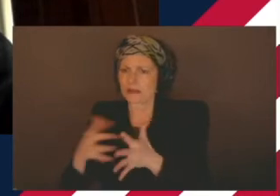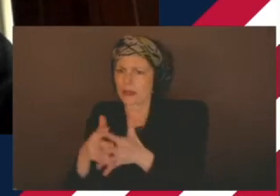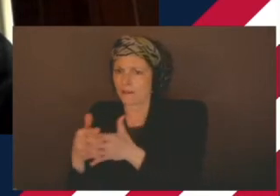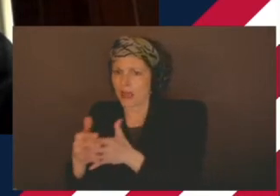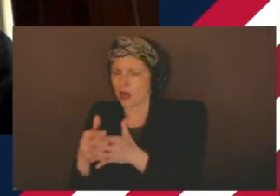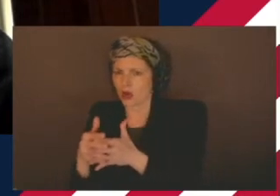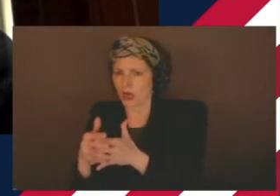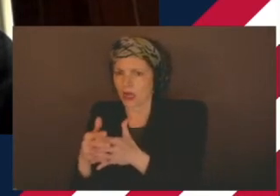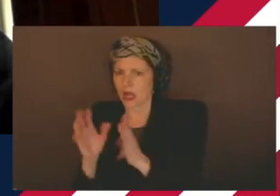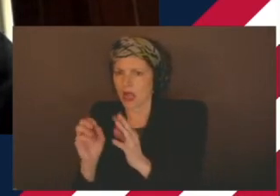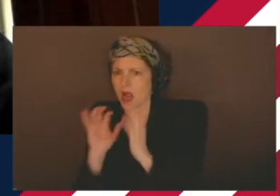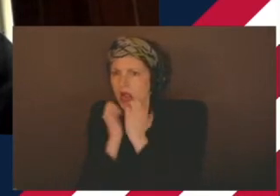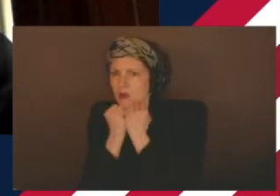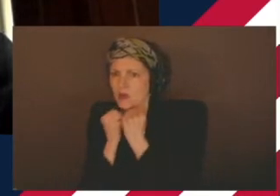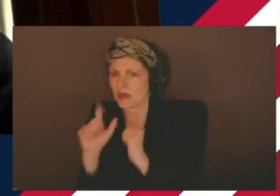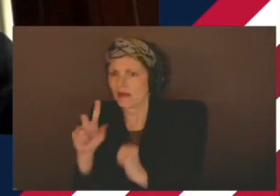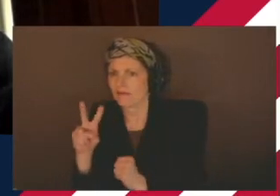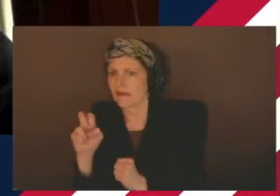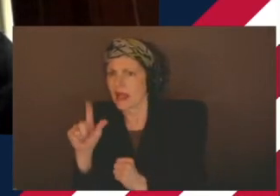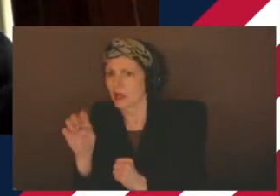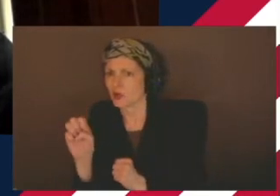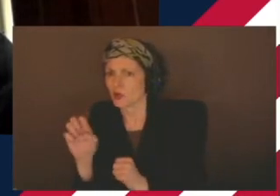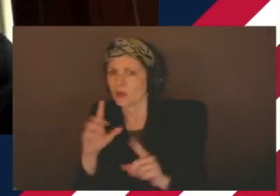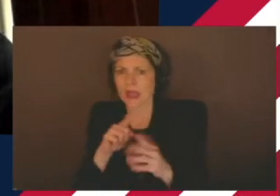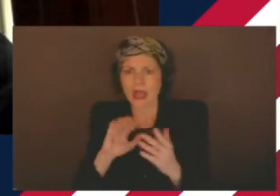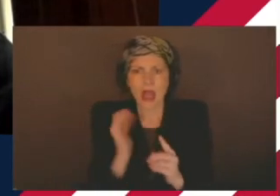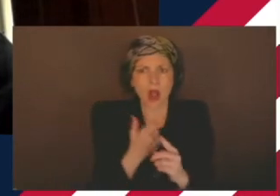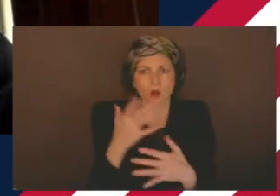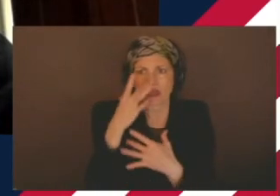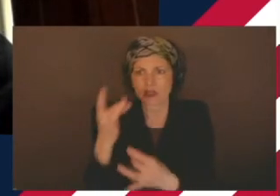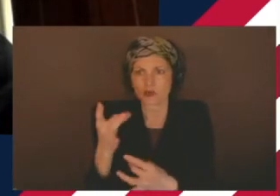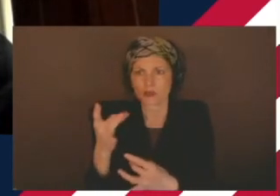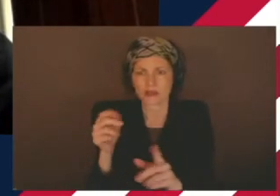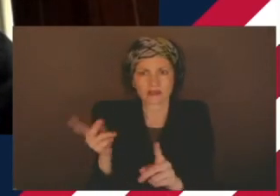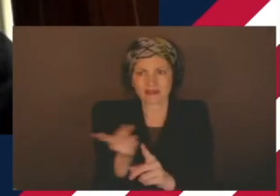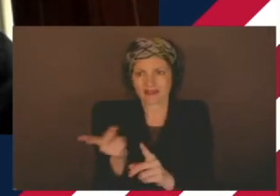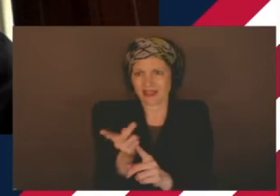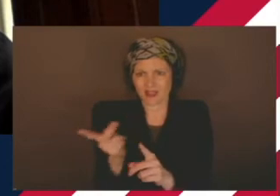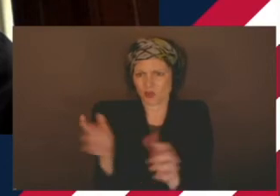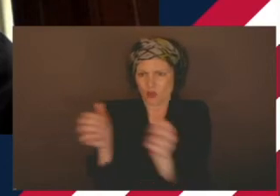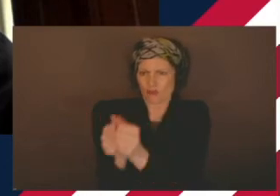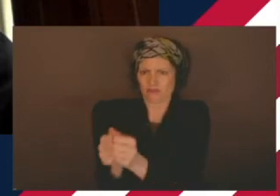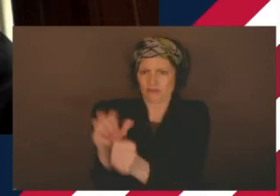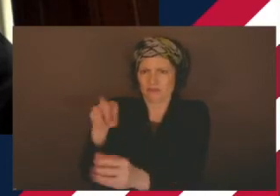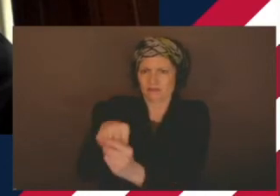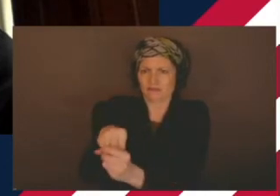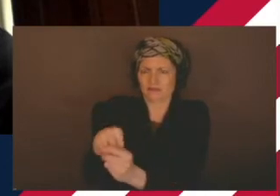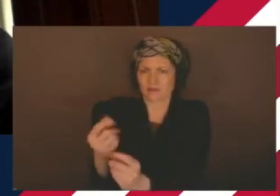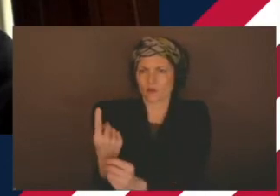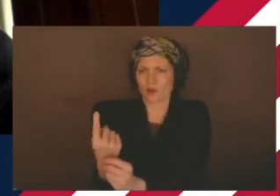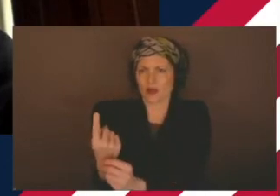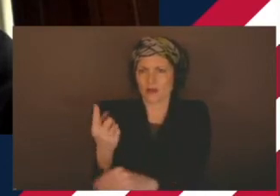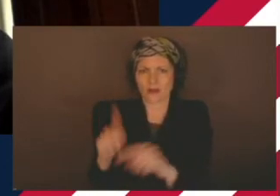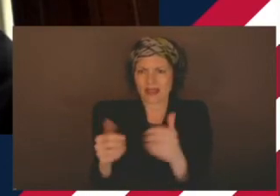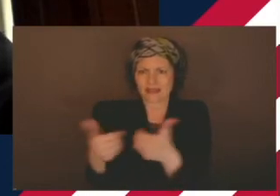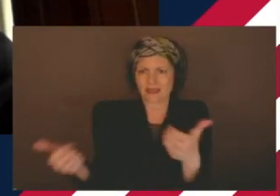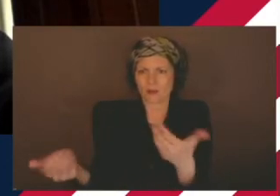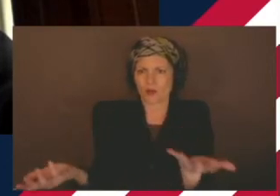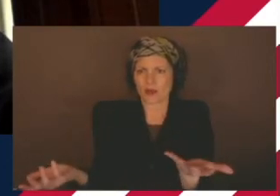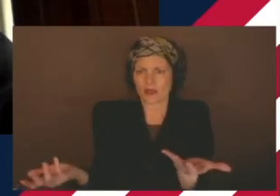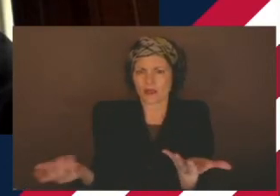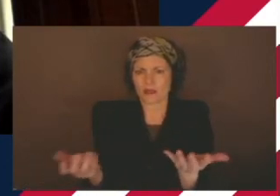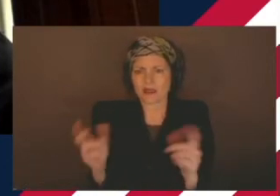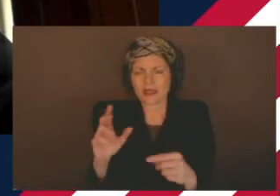separable. But in this global contest between authoritarian and democratic systems, democratic values are our interests and